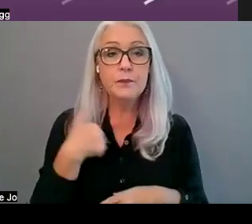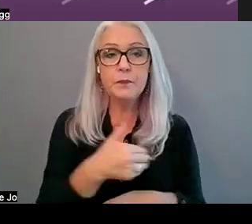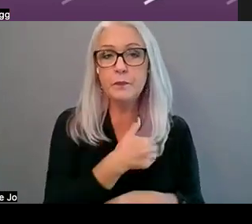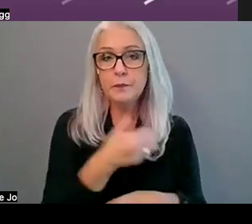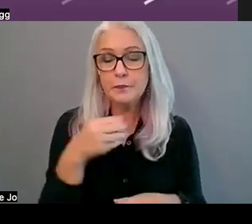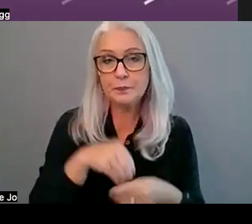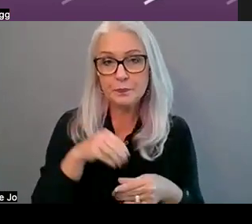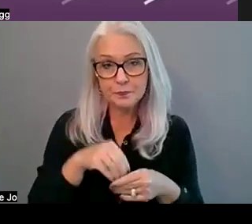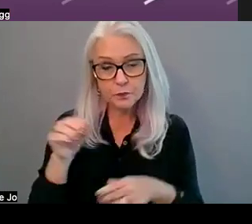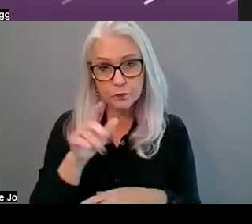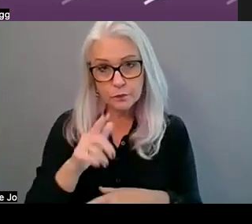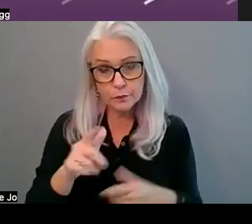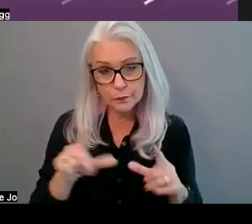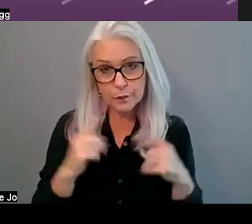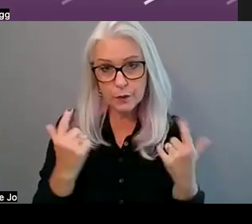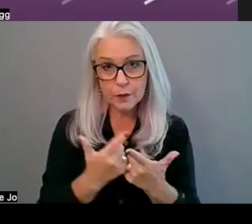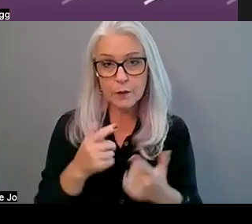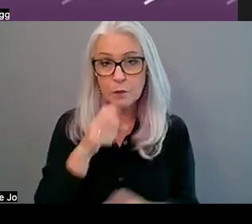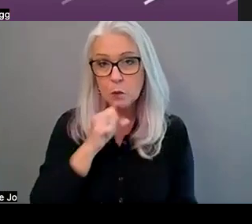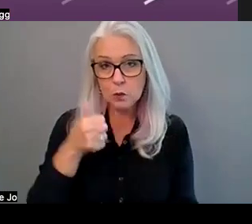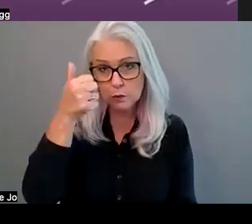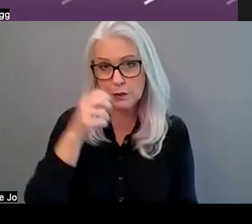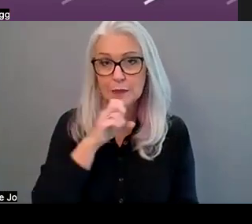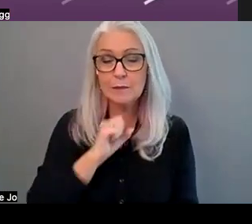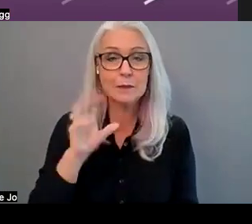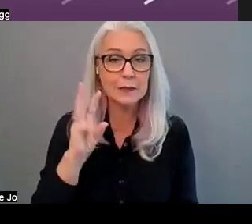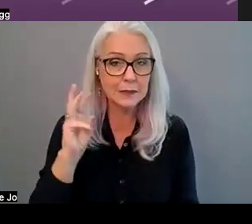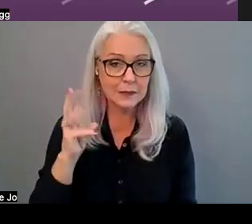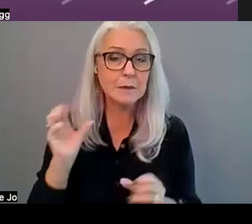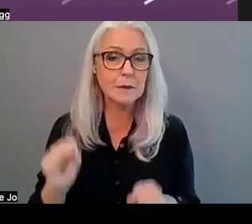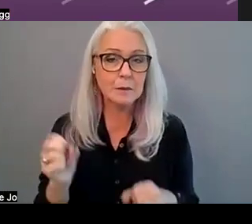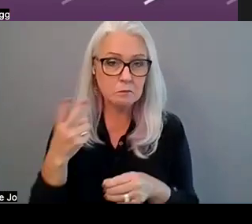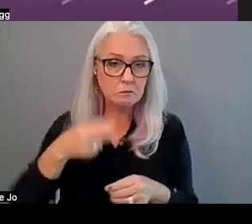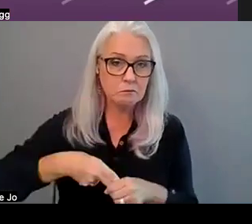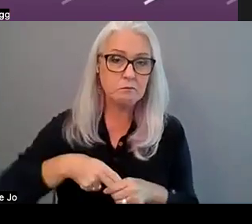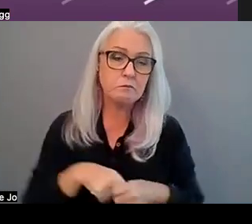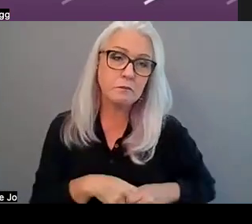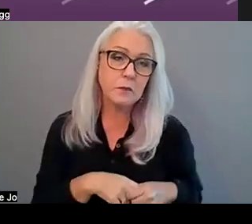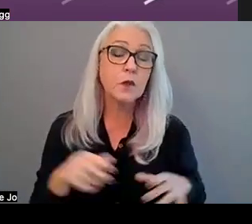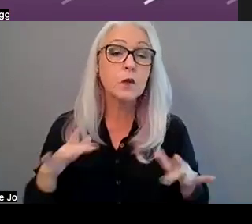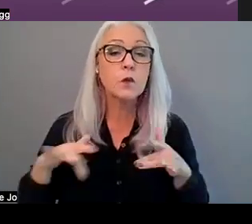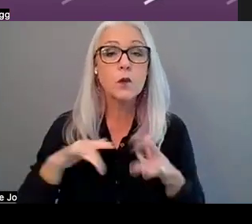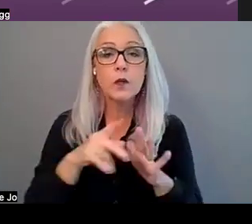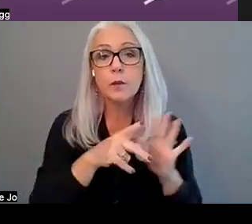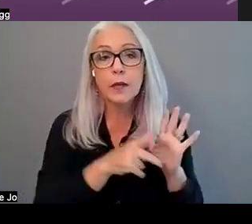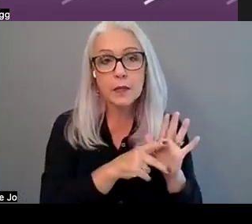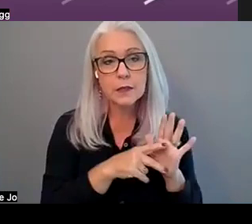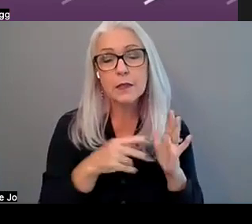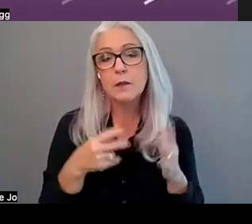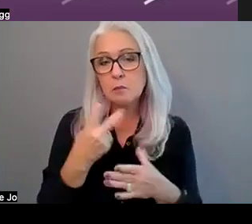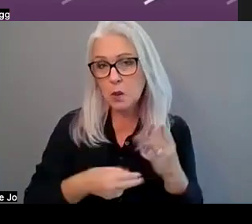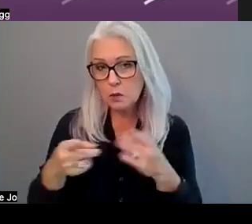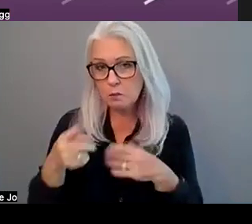anyone 16 years of age or older. A word about our recording policy that both the candidates have agreed